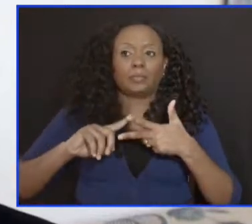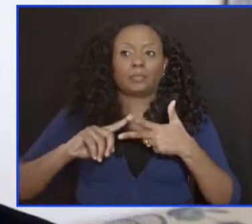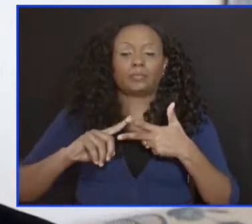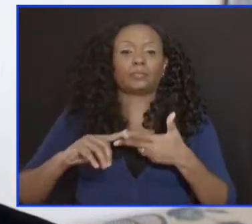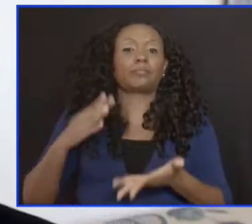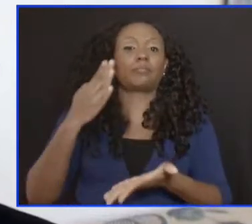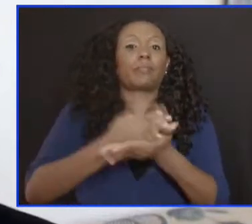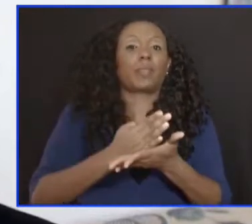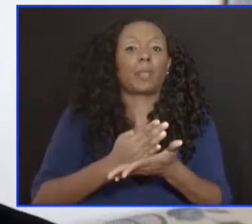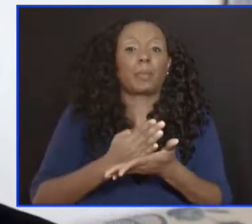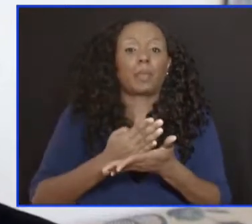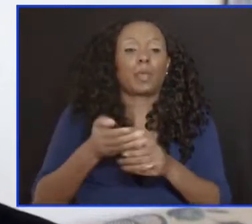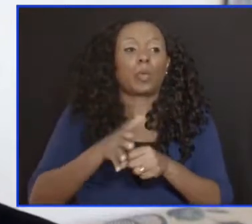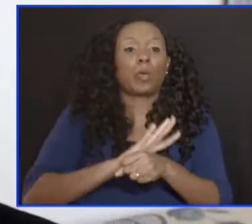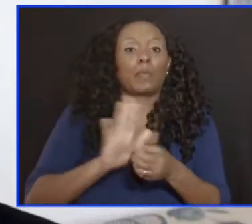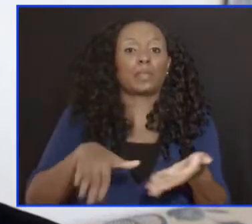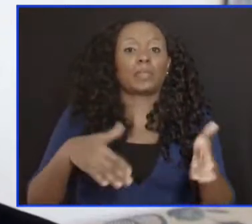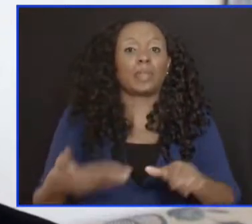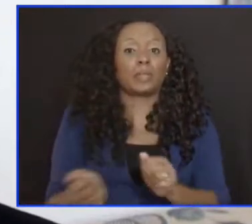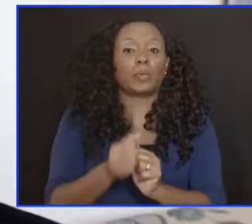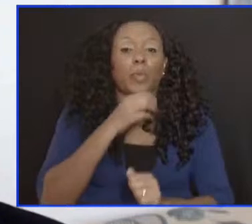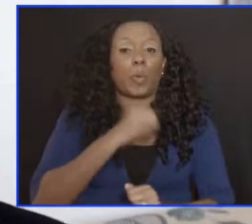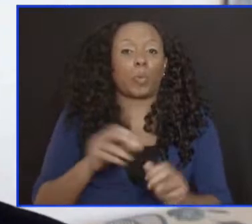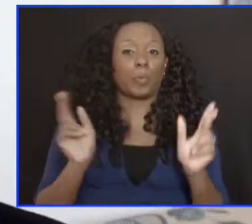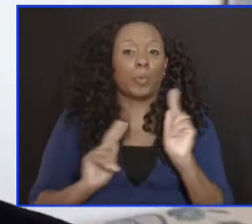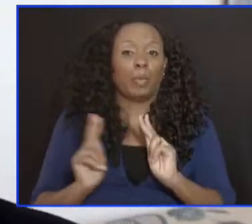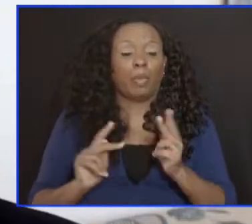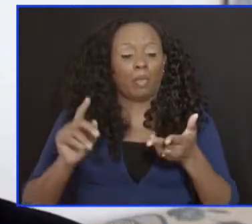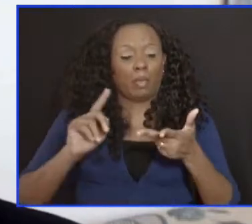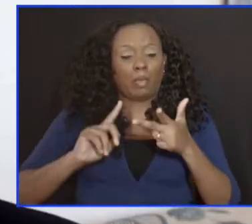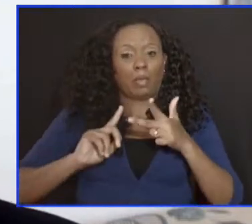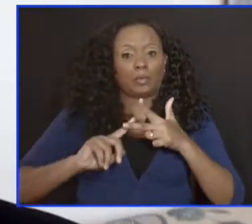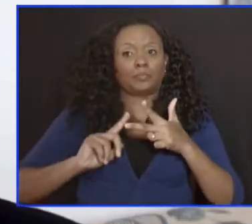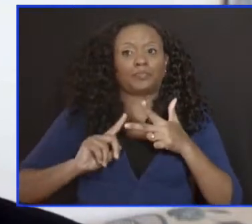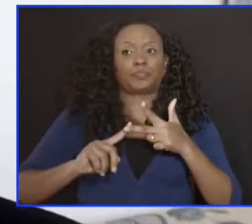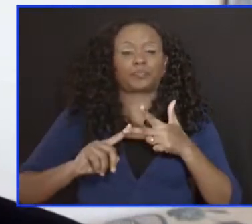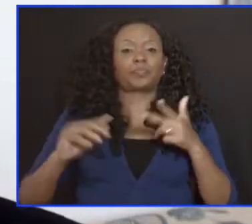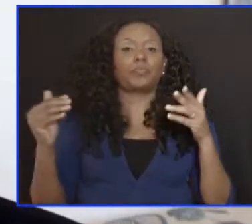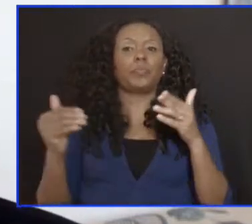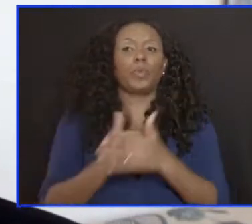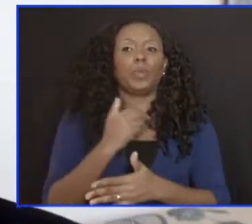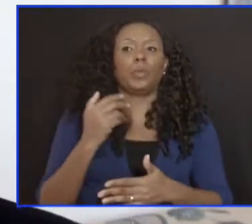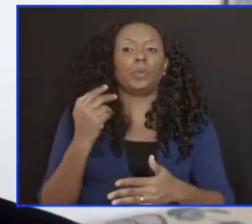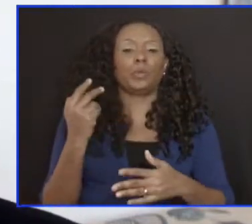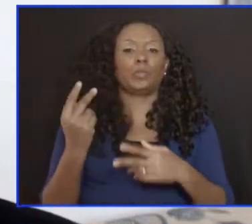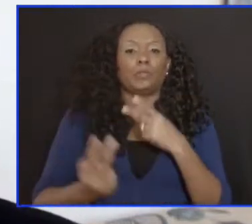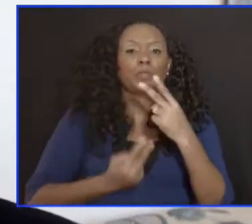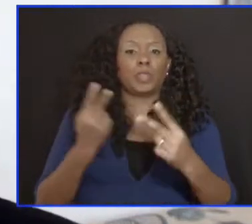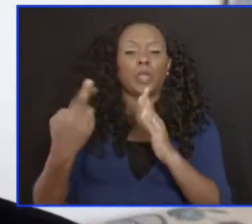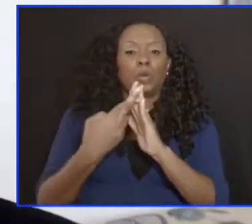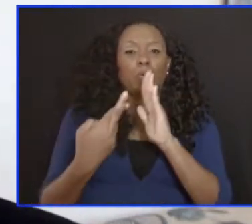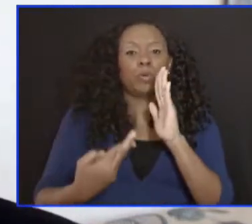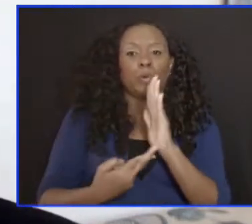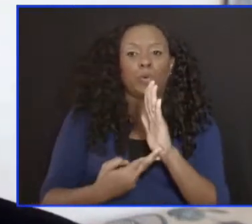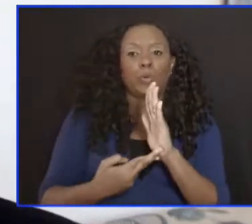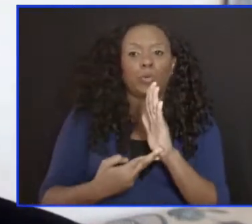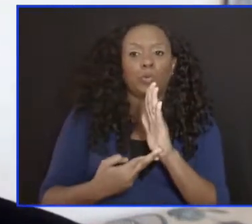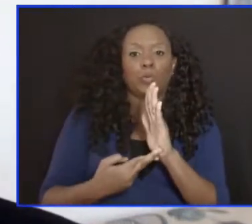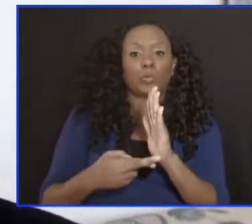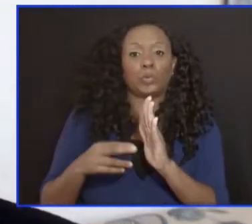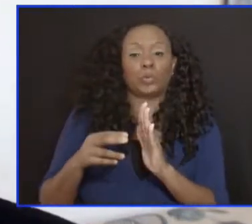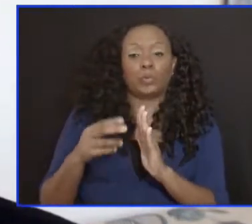deaths among the elderly, and thirdly, new visitation rules at the Harrison Point